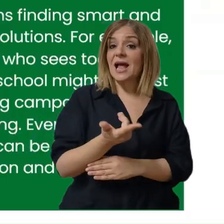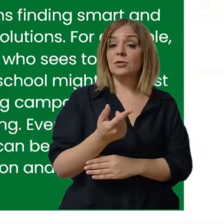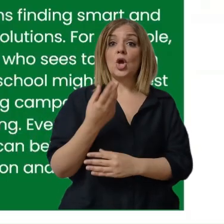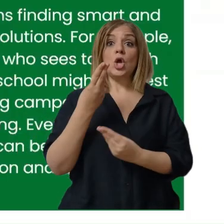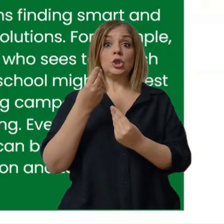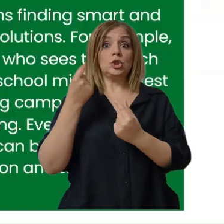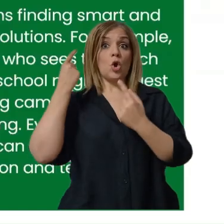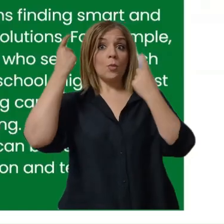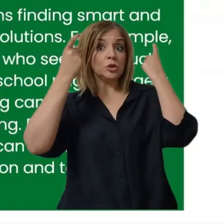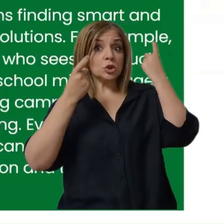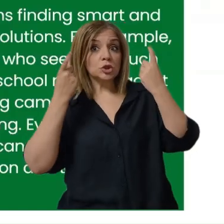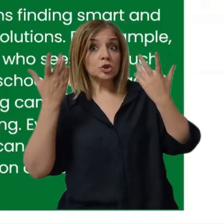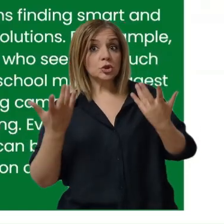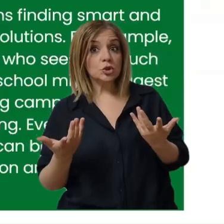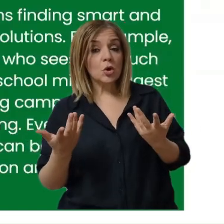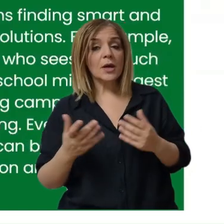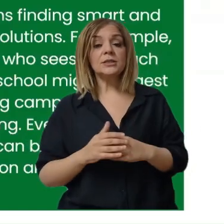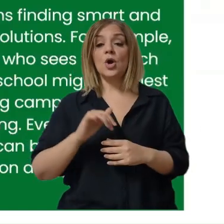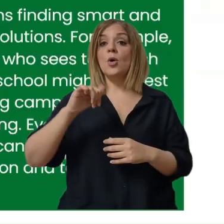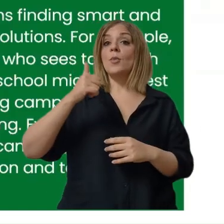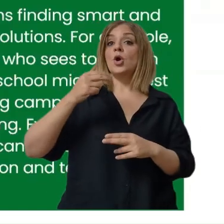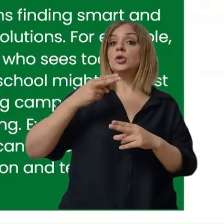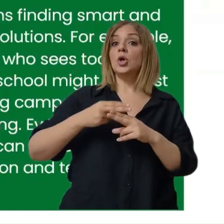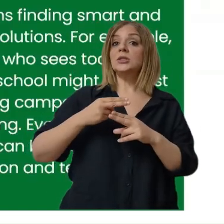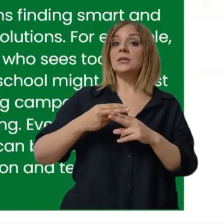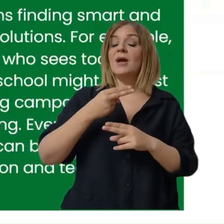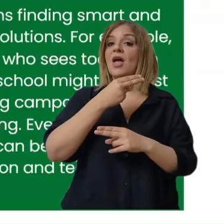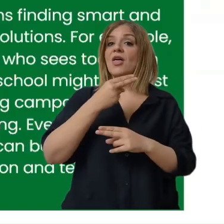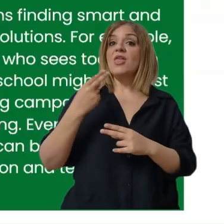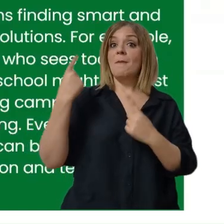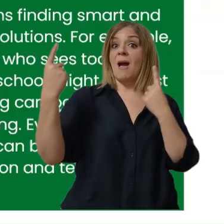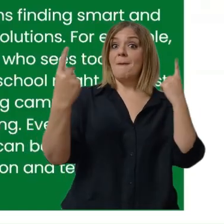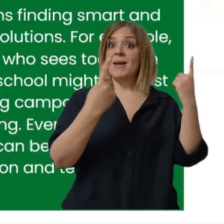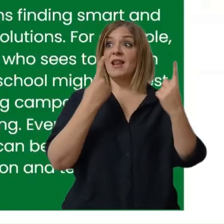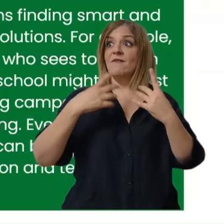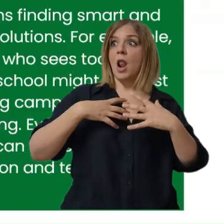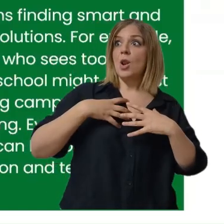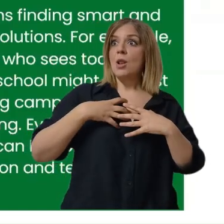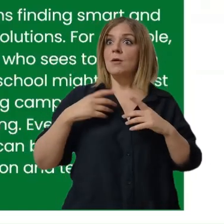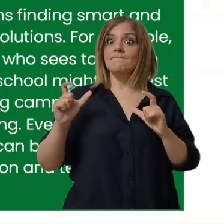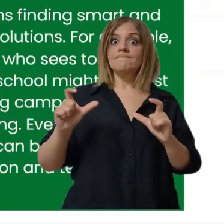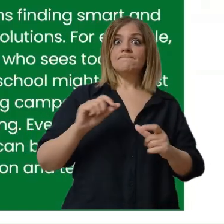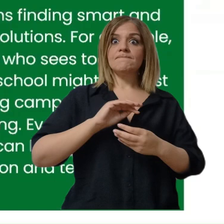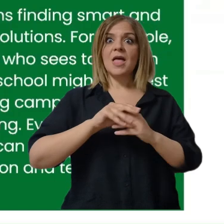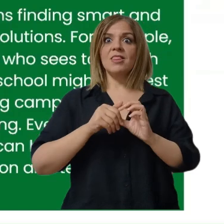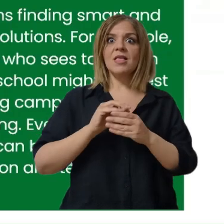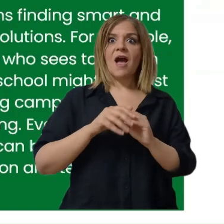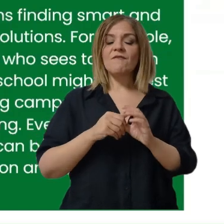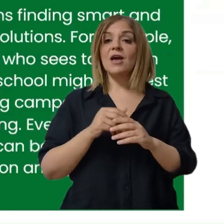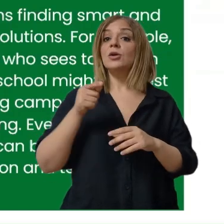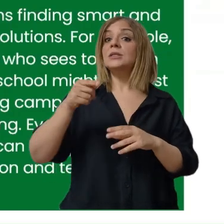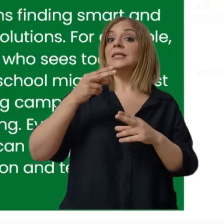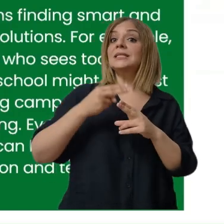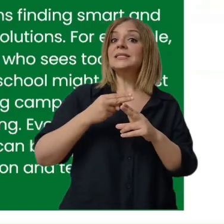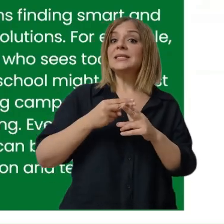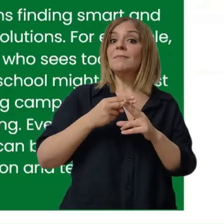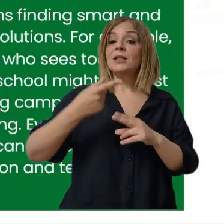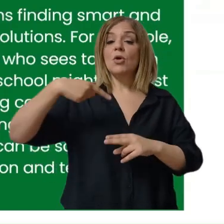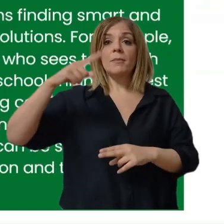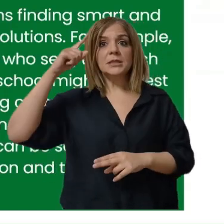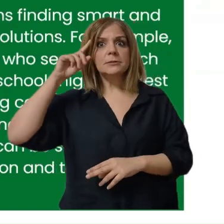of thinking. And the first one is environmental awareness. And basically, this